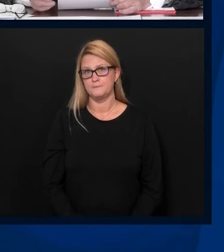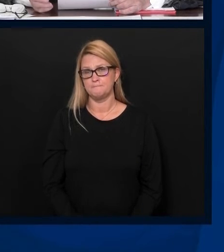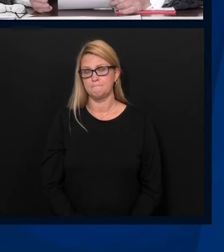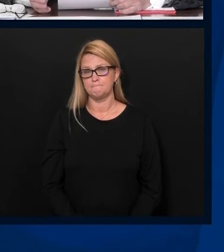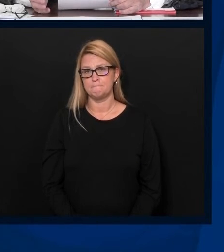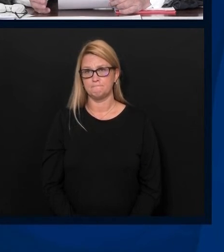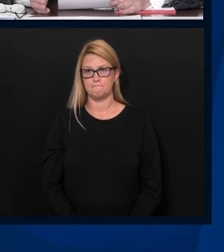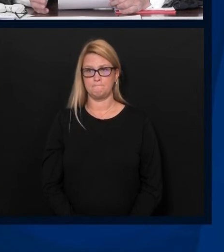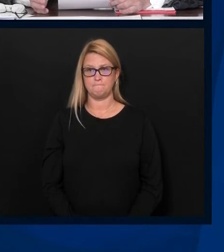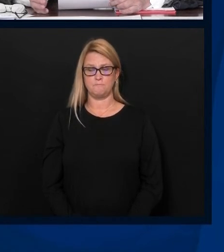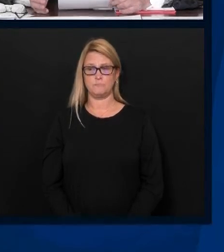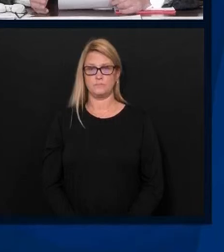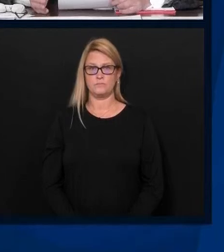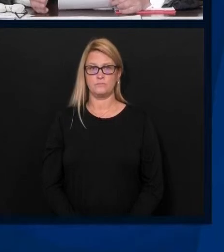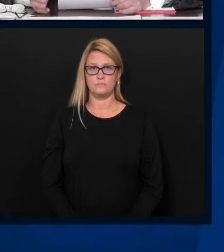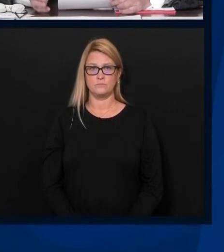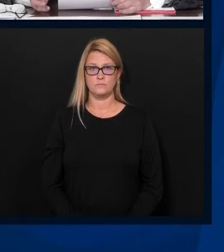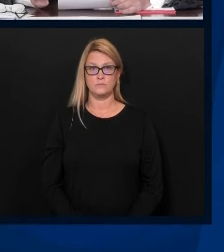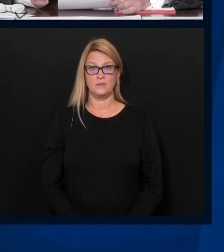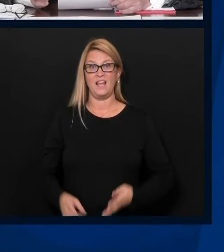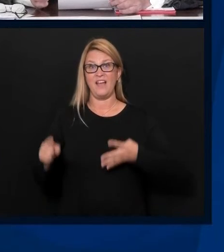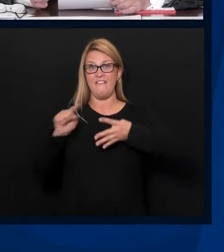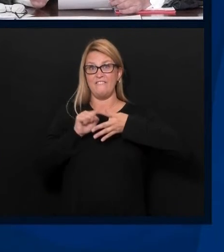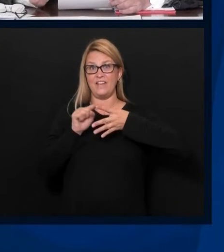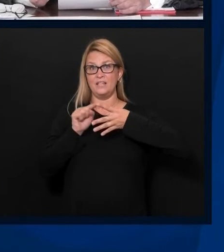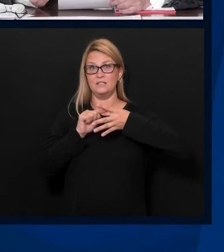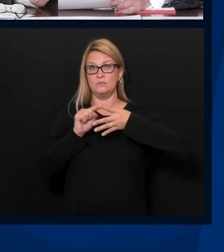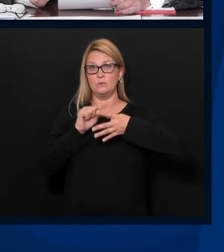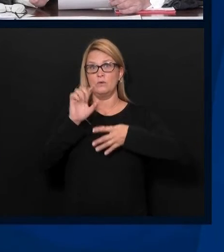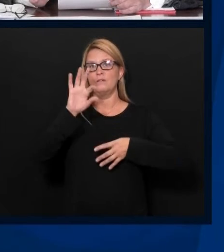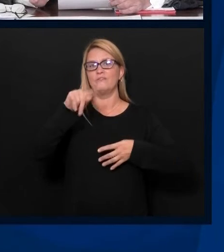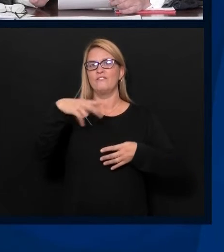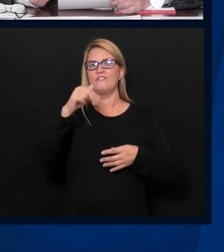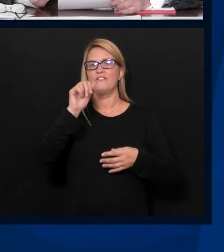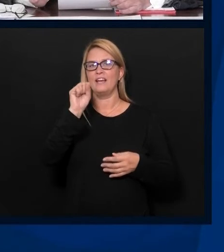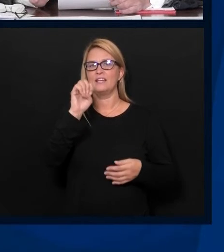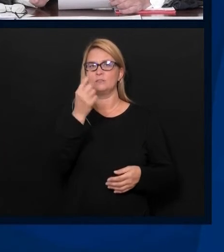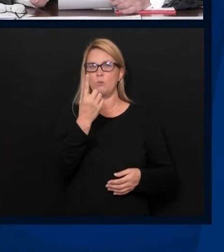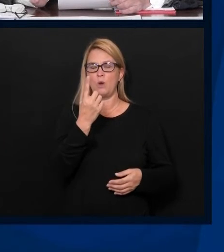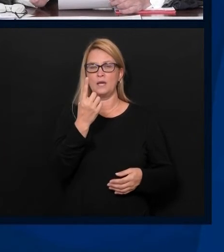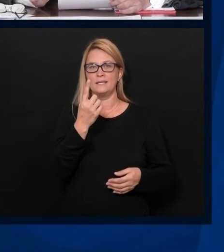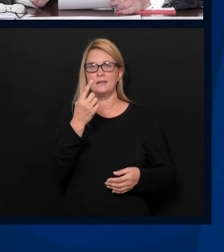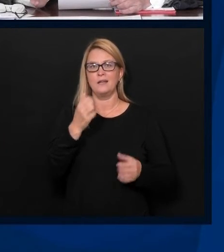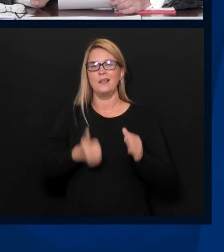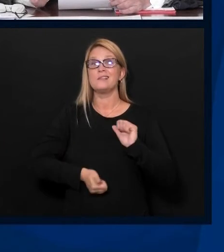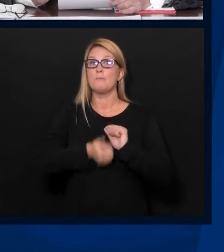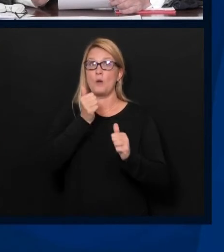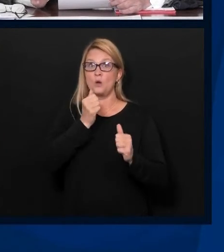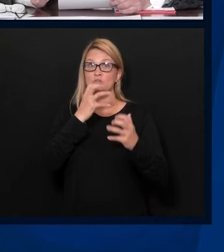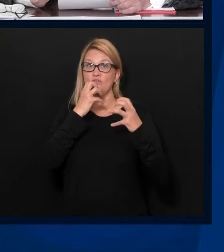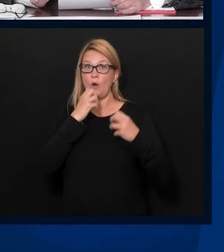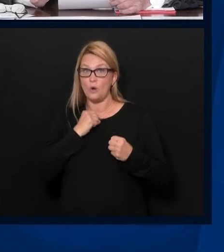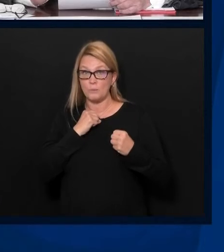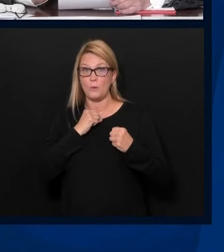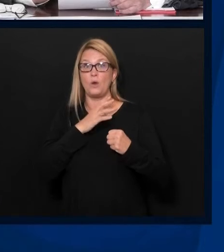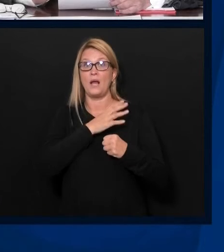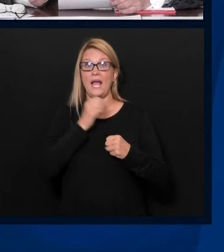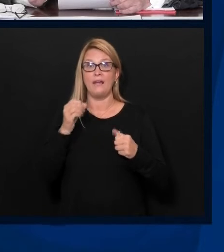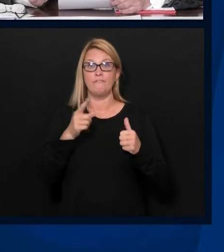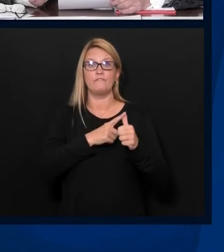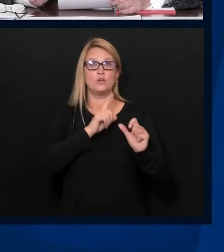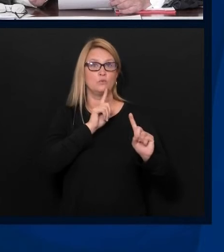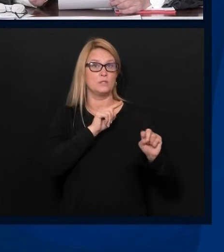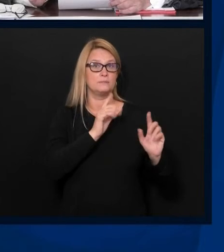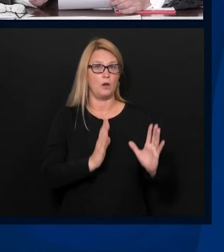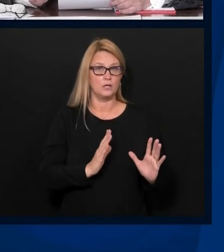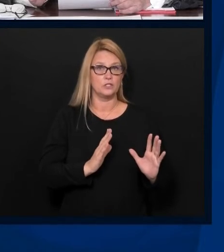as we talked Monday, phase one is made up of the most vulnerable and populations, along with the first responders and the